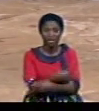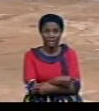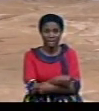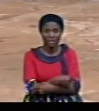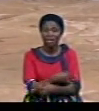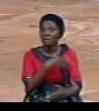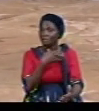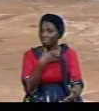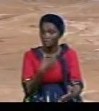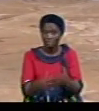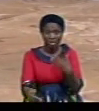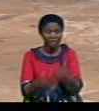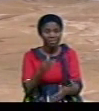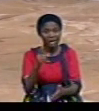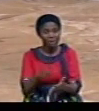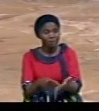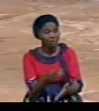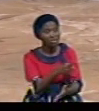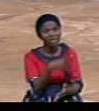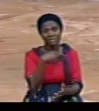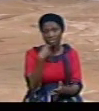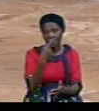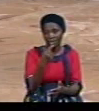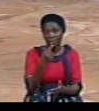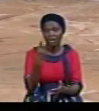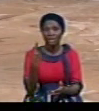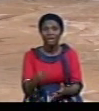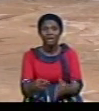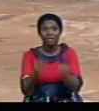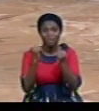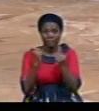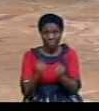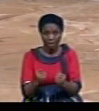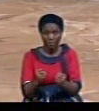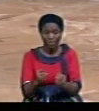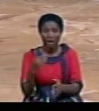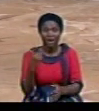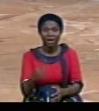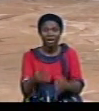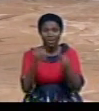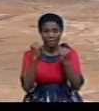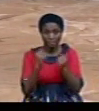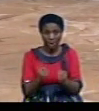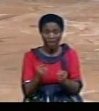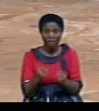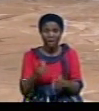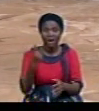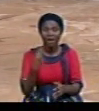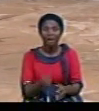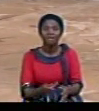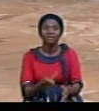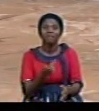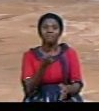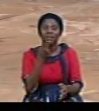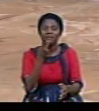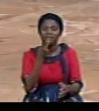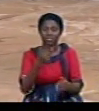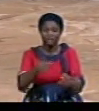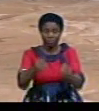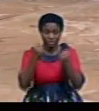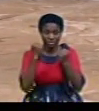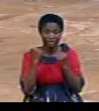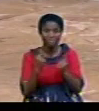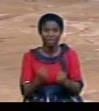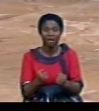today no matter what may say the power the power the